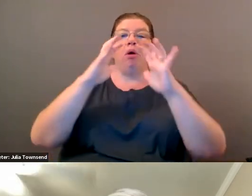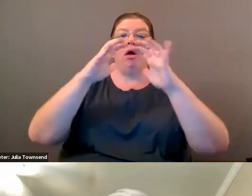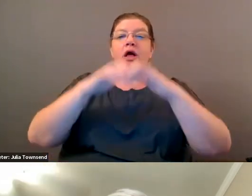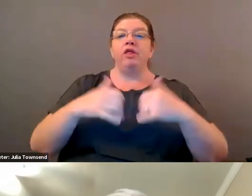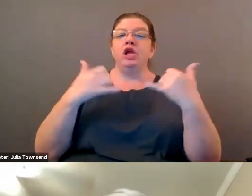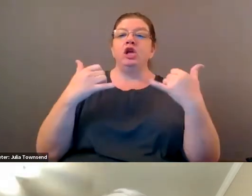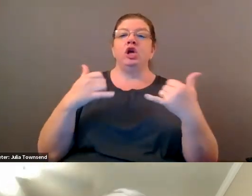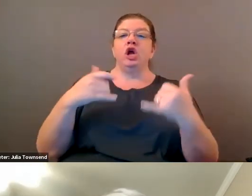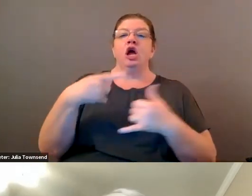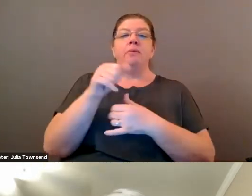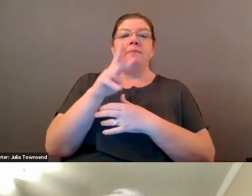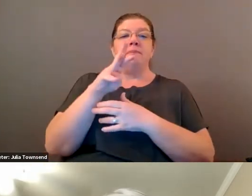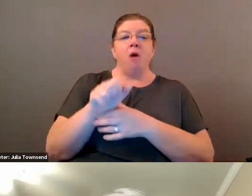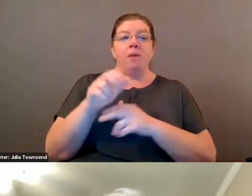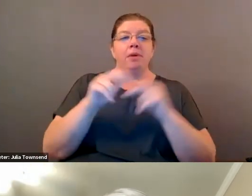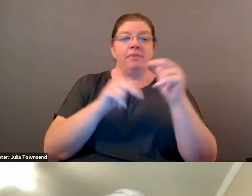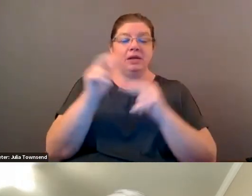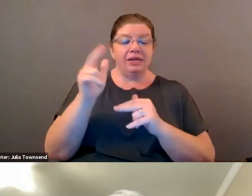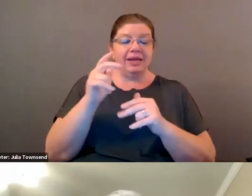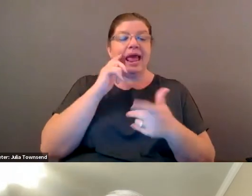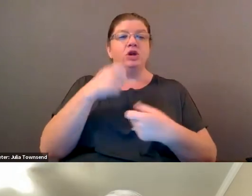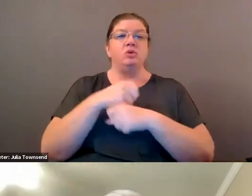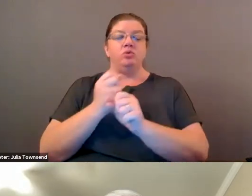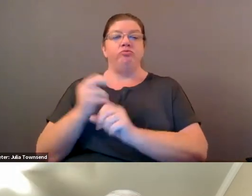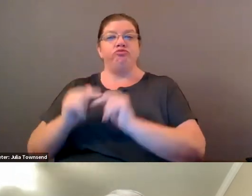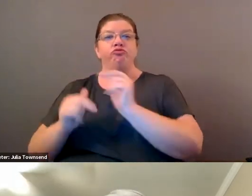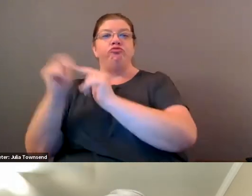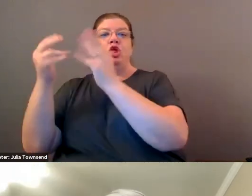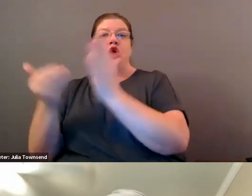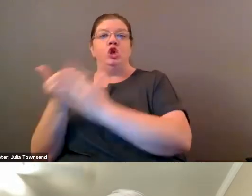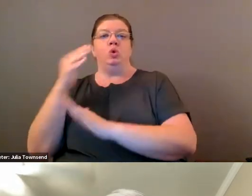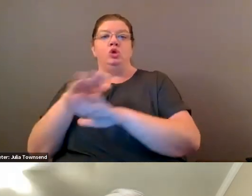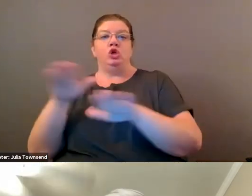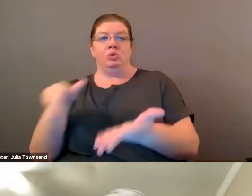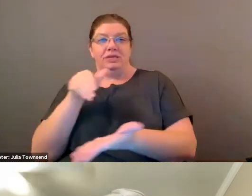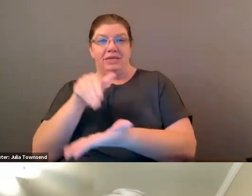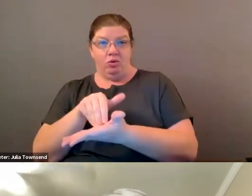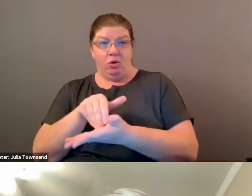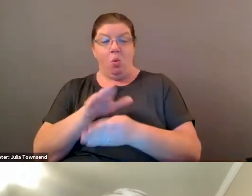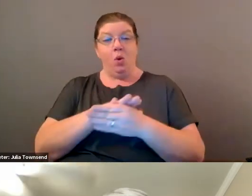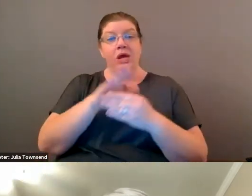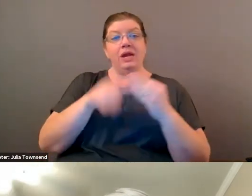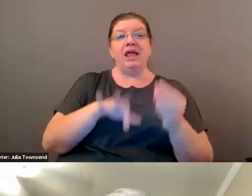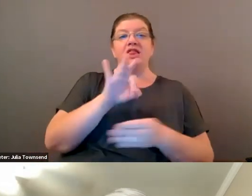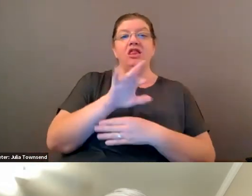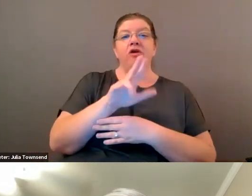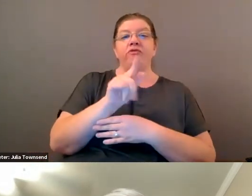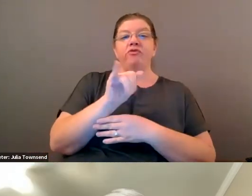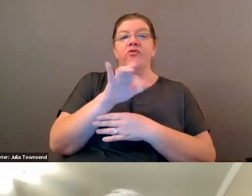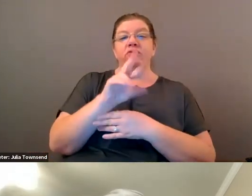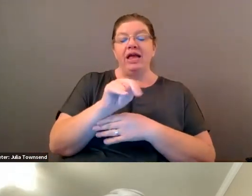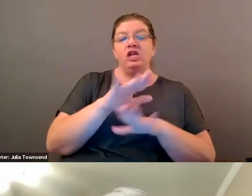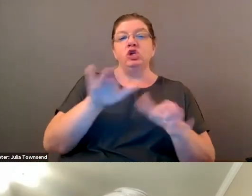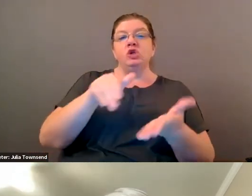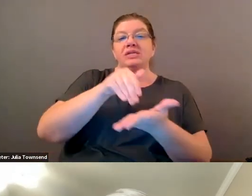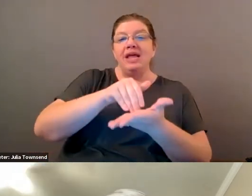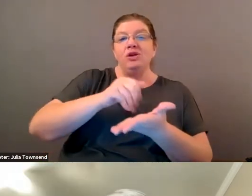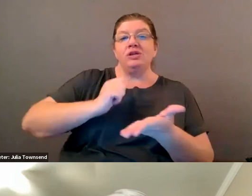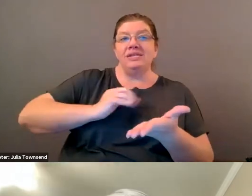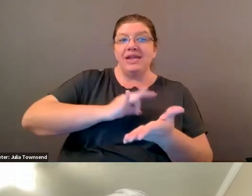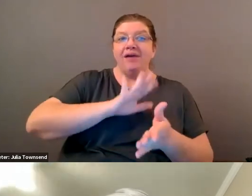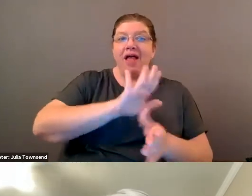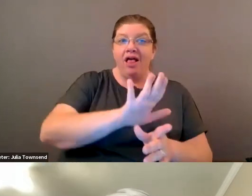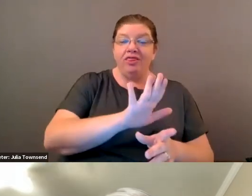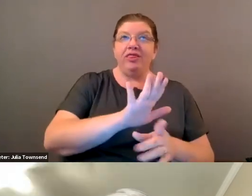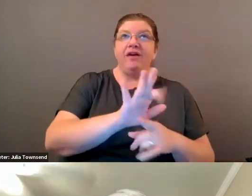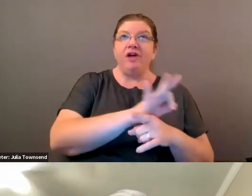buildings and construct a new children's center. When complete, the Franklin Children's Center staff and all their functions would move to